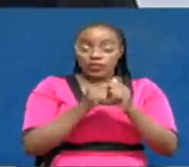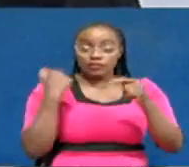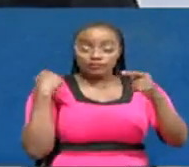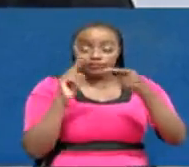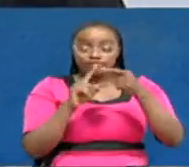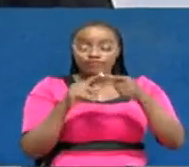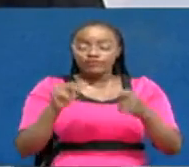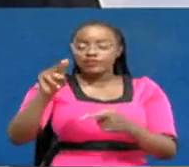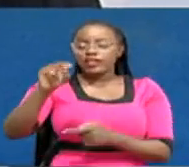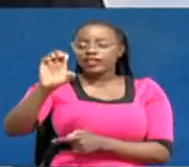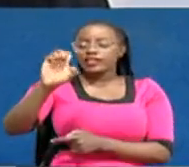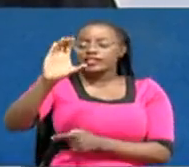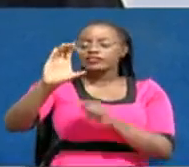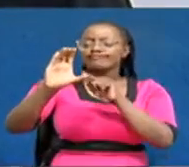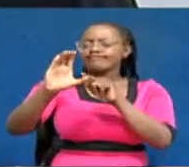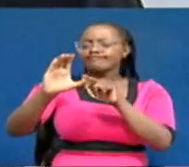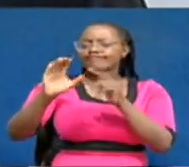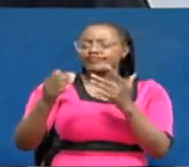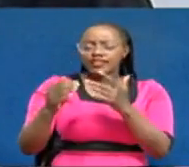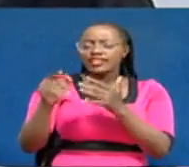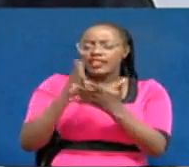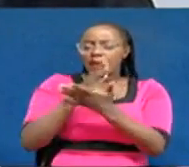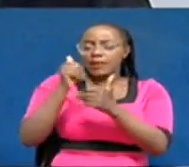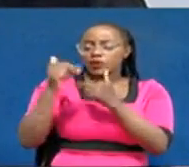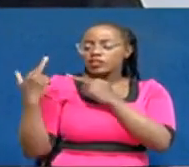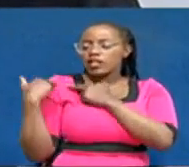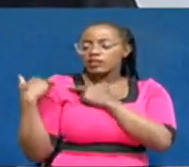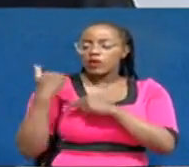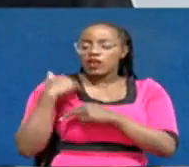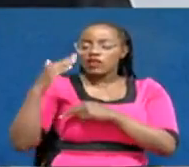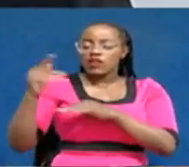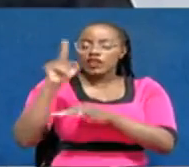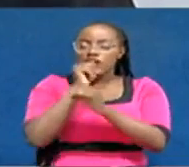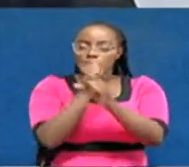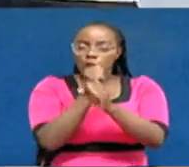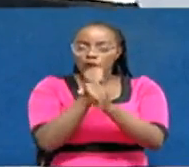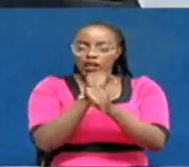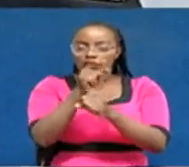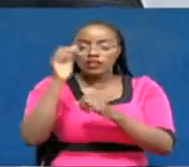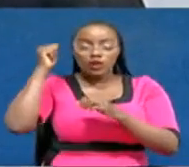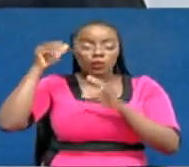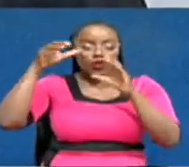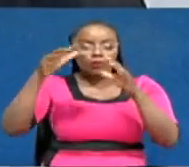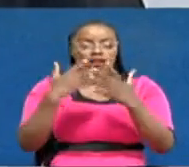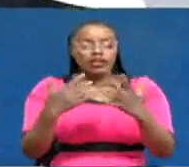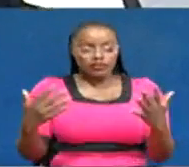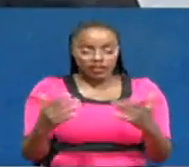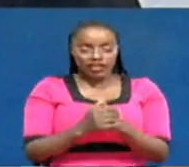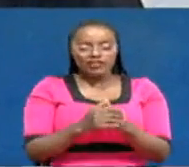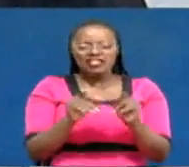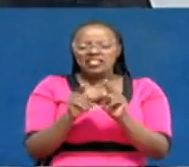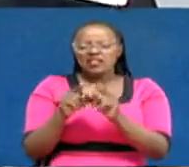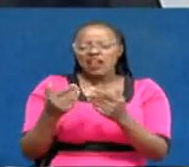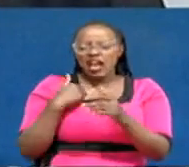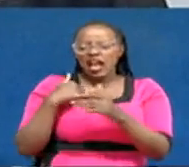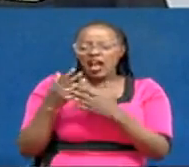shall we? The NEC. It is the organ that is mandated with the day-to-day running of the party's affairs. Now, it would typically